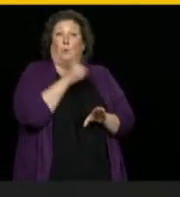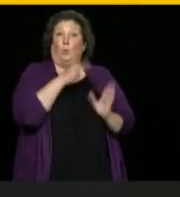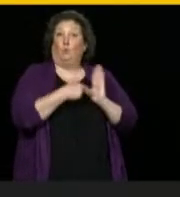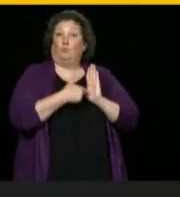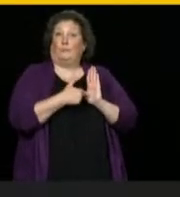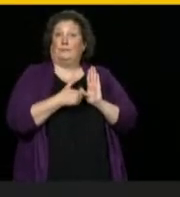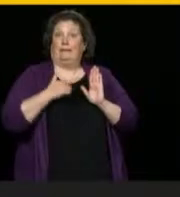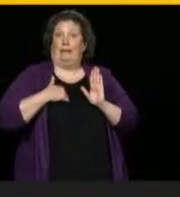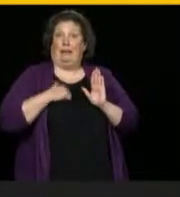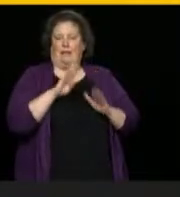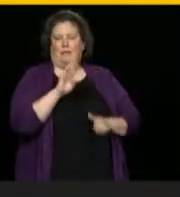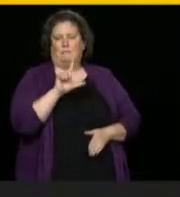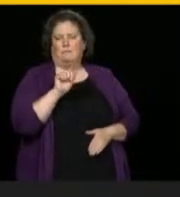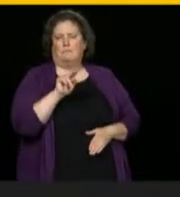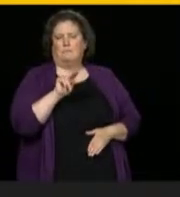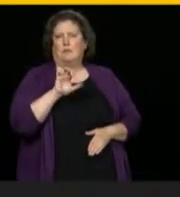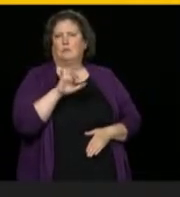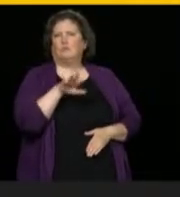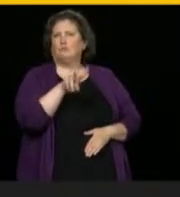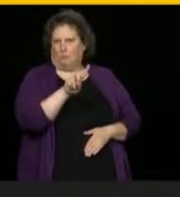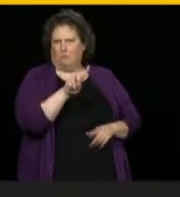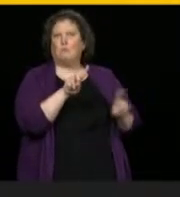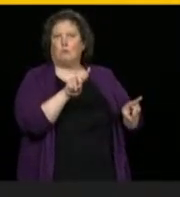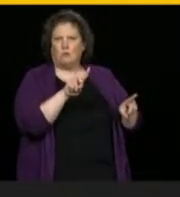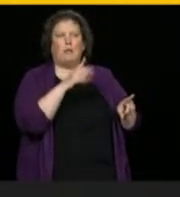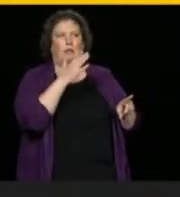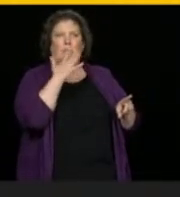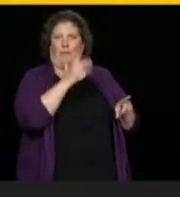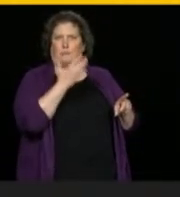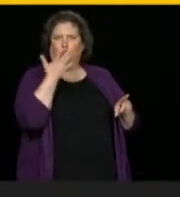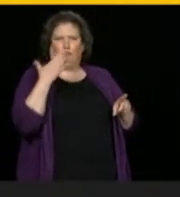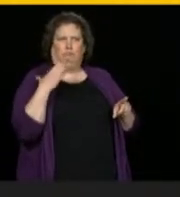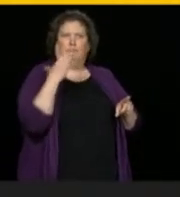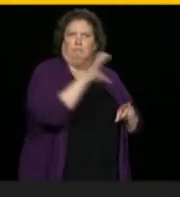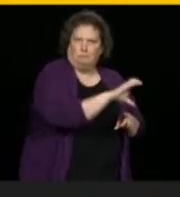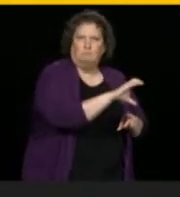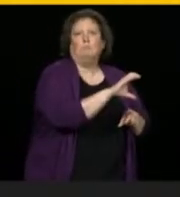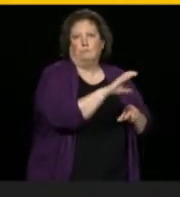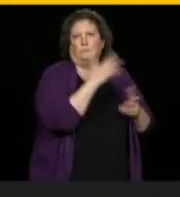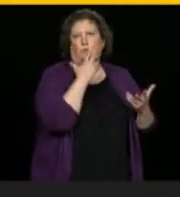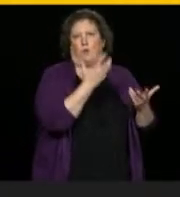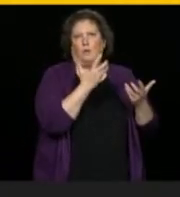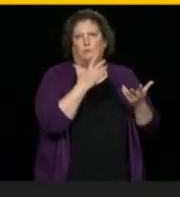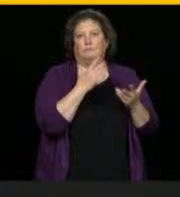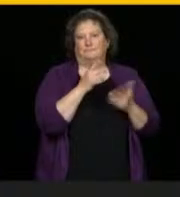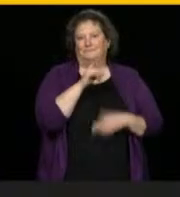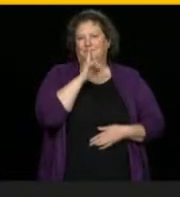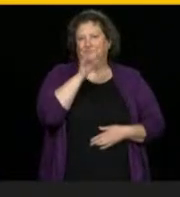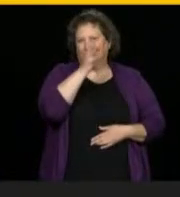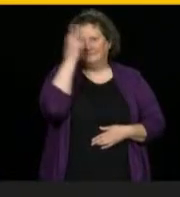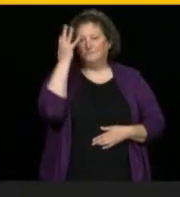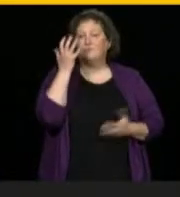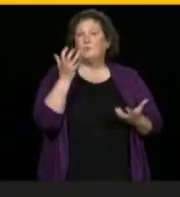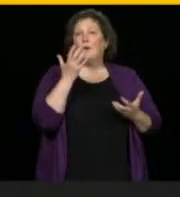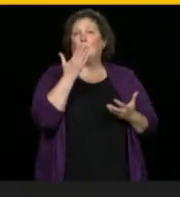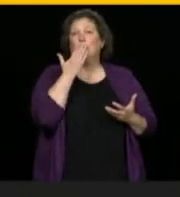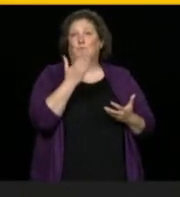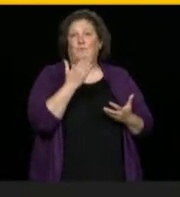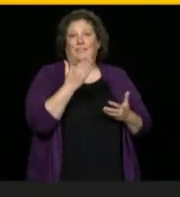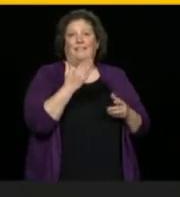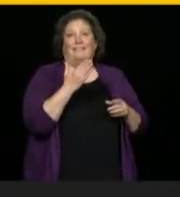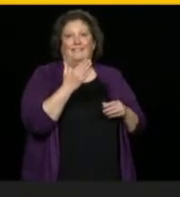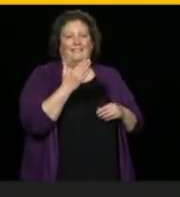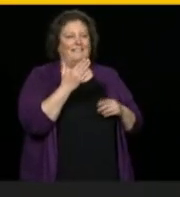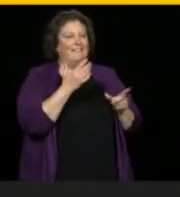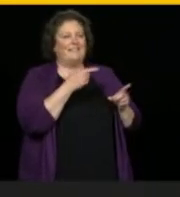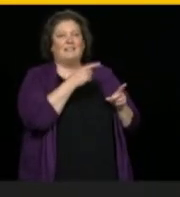with integrity. Je tiens aussi à remercier l'ambassadeur Blanchard pour ses nombreuses années de I would also like to thank